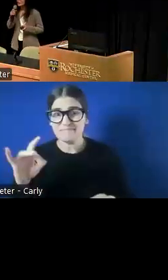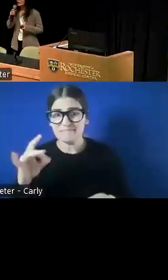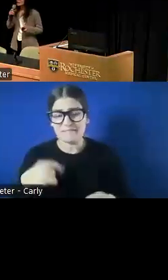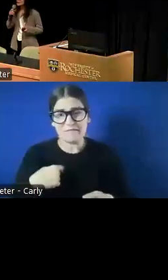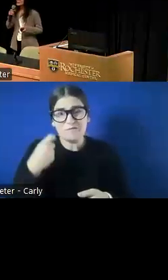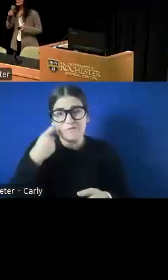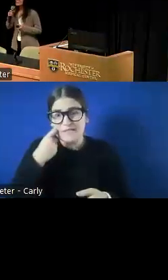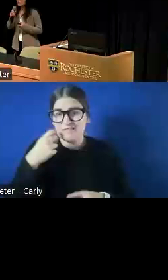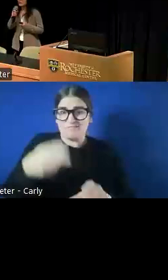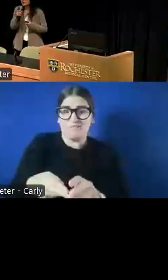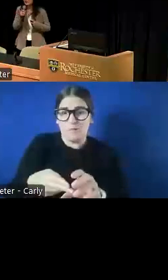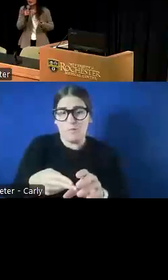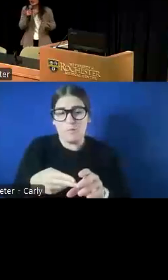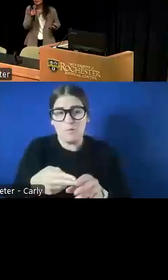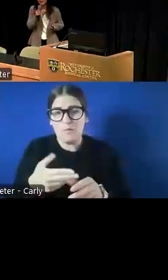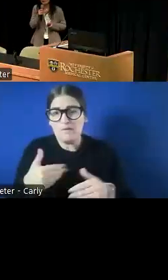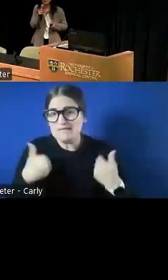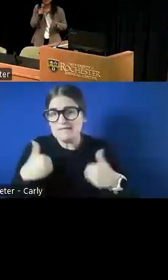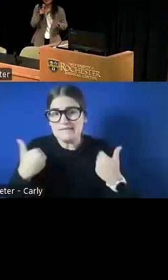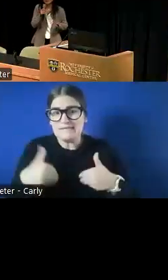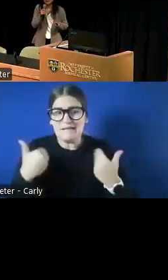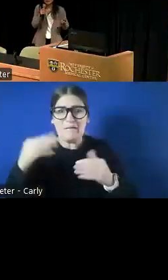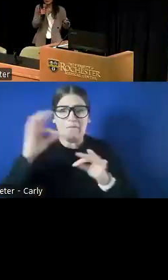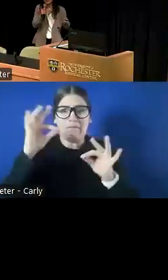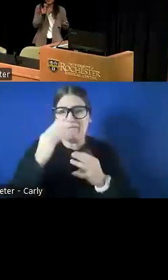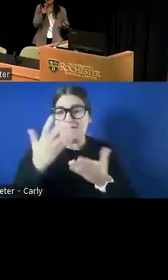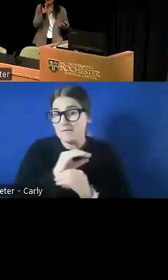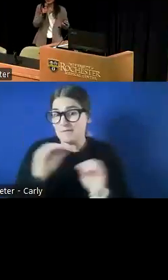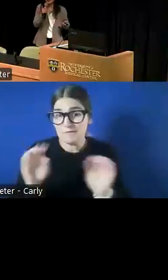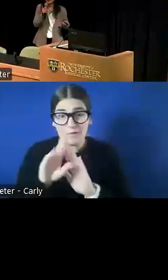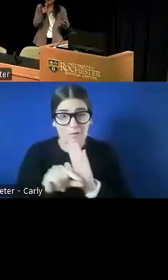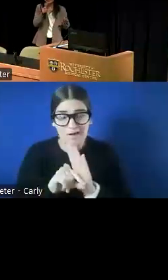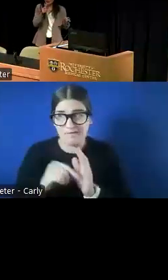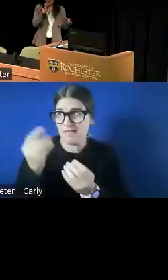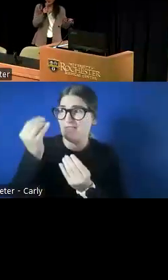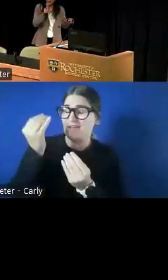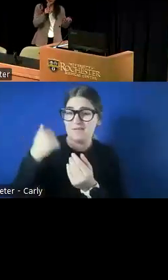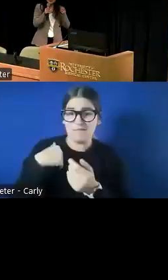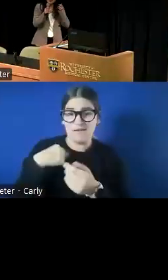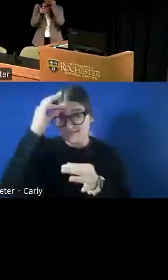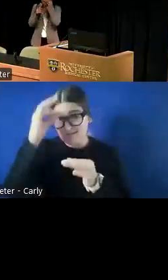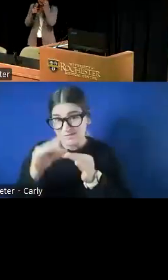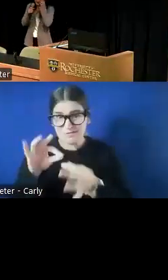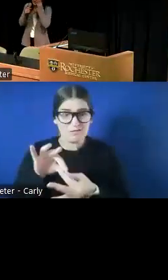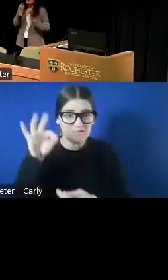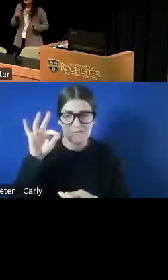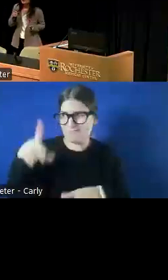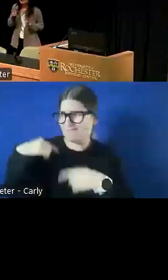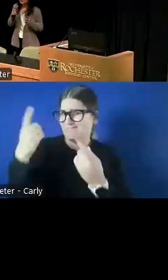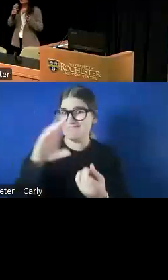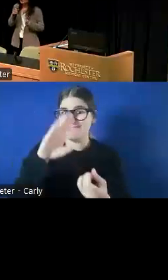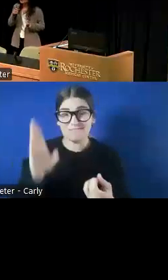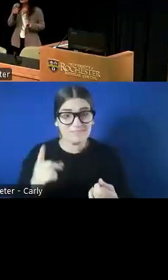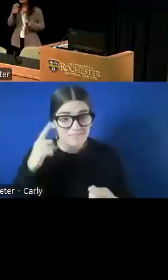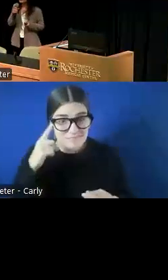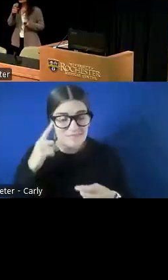newly enlisted. They might not have any background in thinking about religion or suicide, spirituality all their life. But